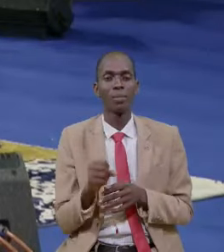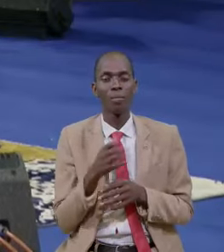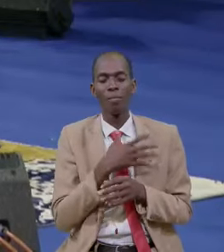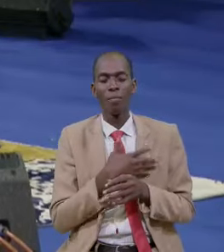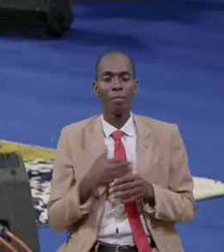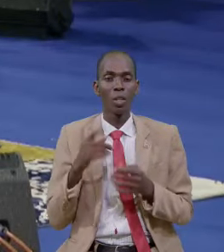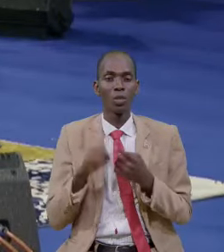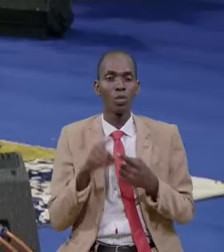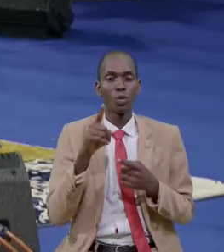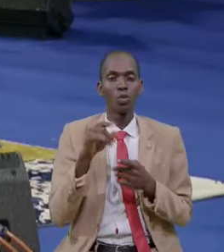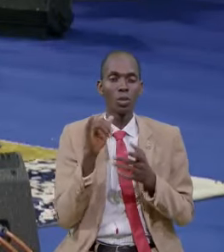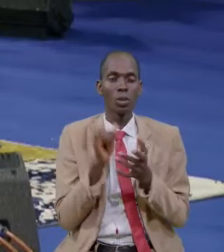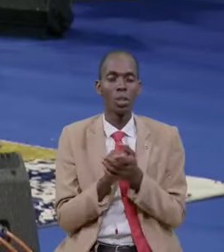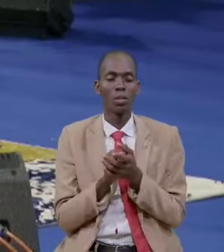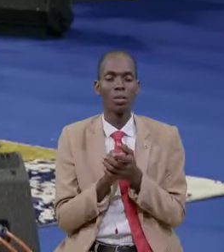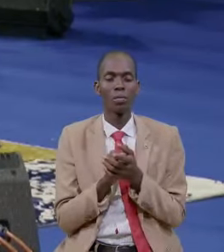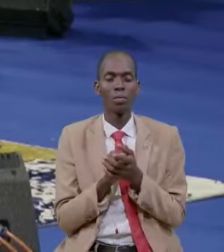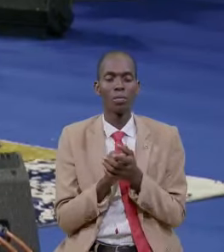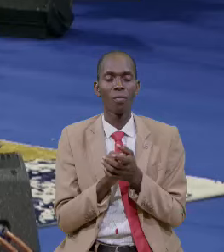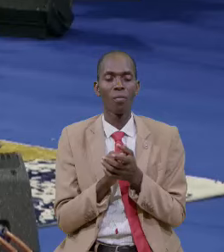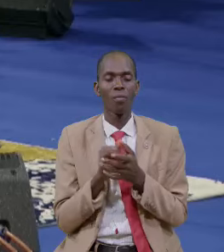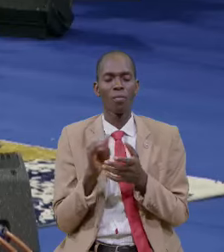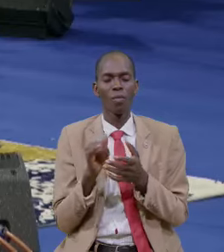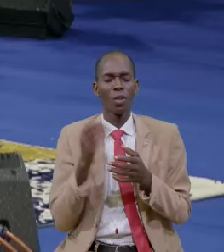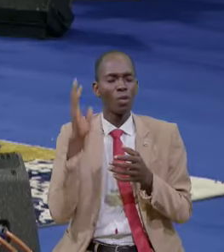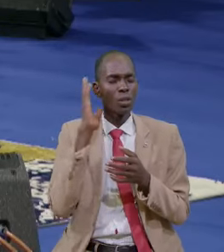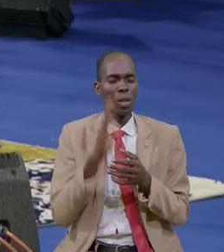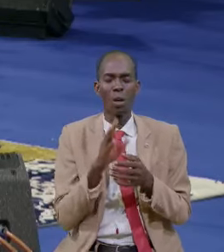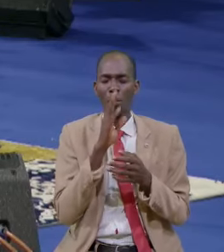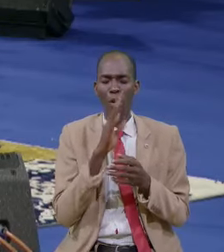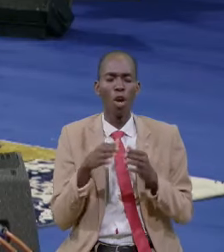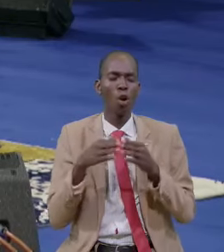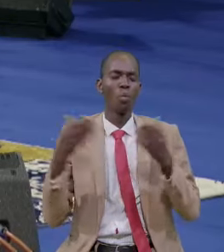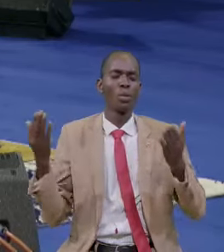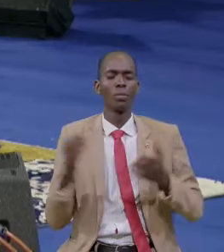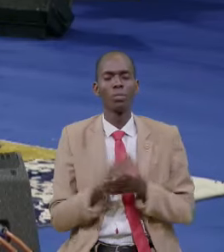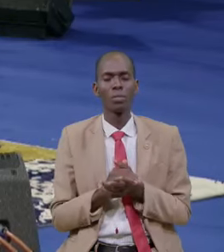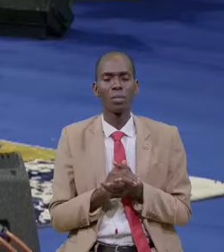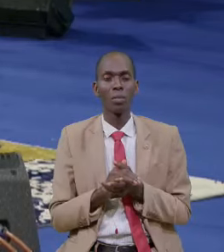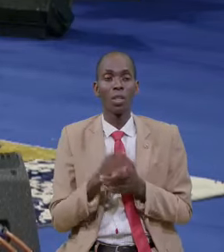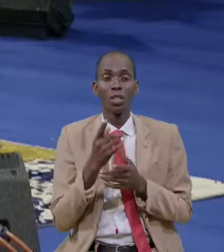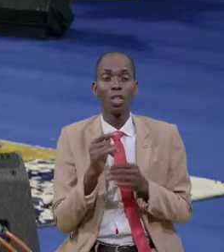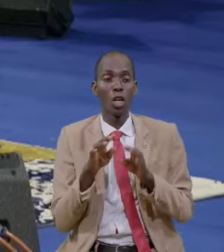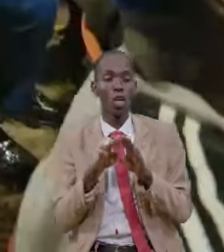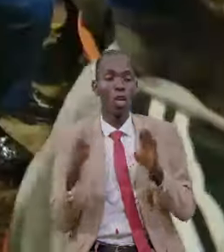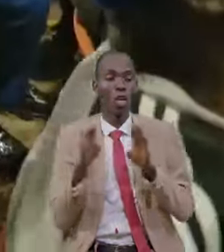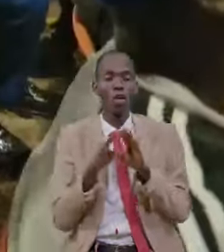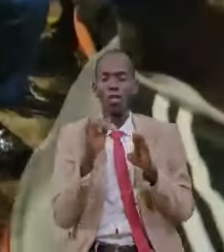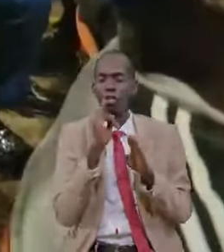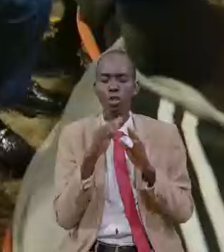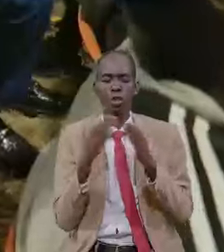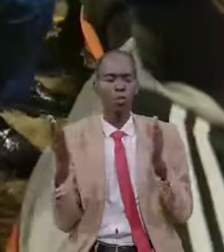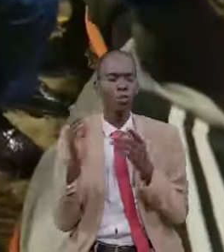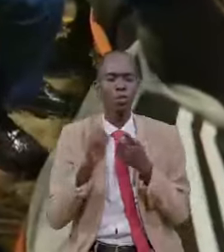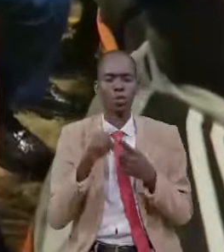that knocketh, it shall be opened." The door is open for you today.